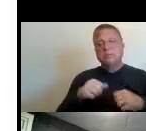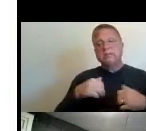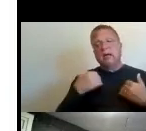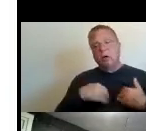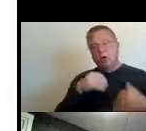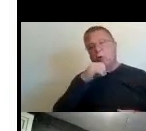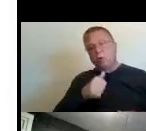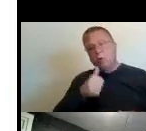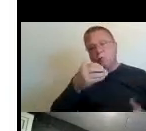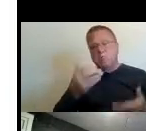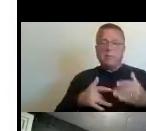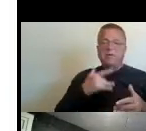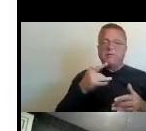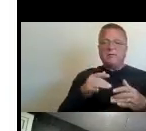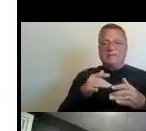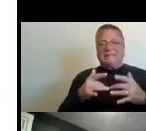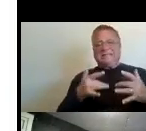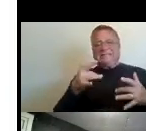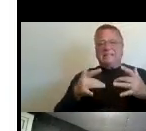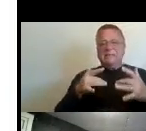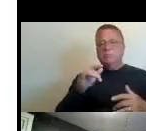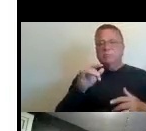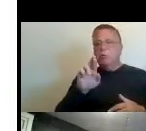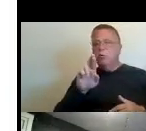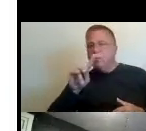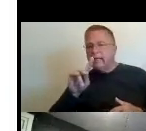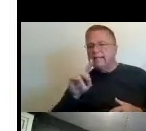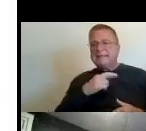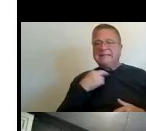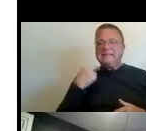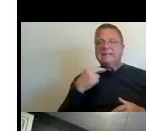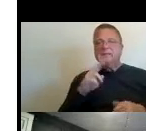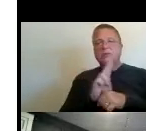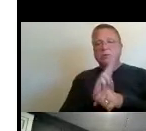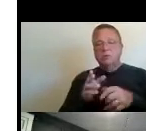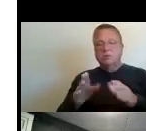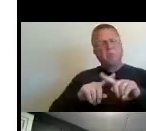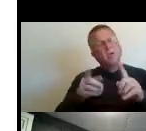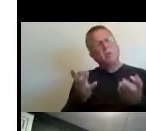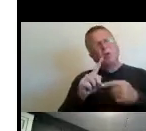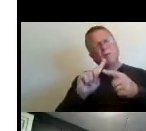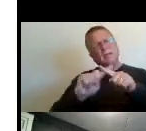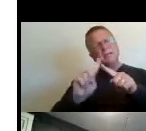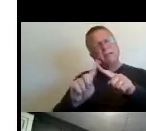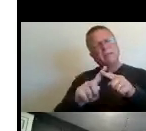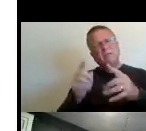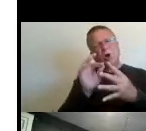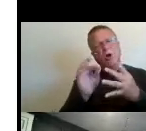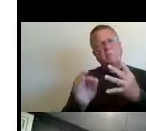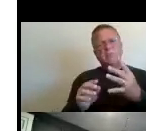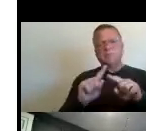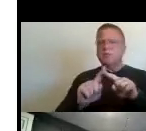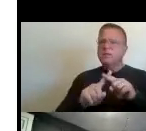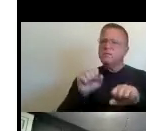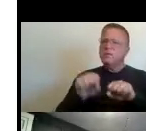adults. They might feel more vulnerable or at risk using our streets. And so when we're talking about the different options for what type of bike facility that we